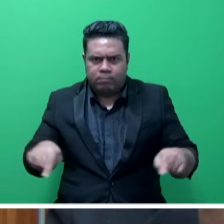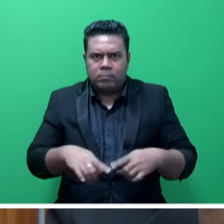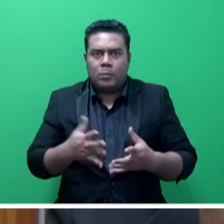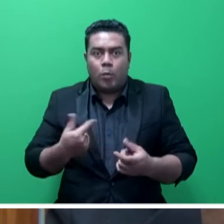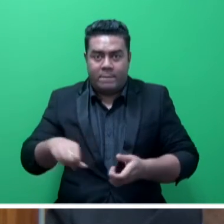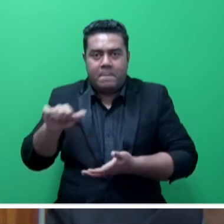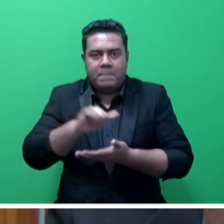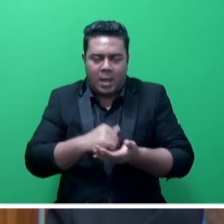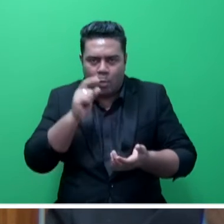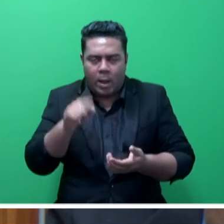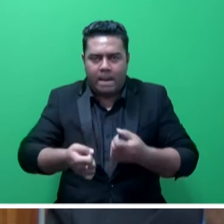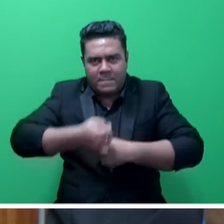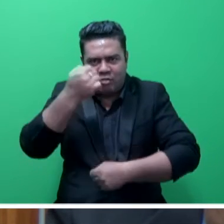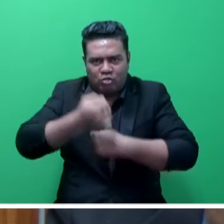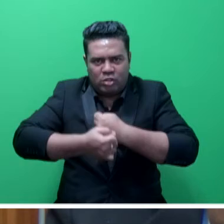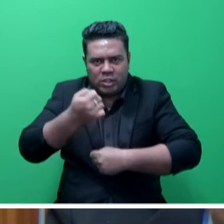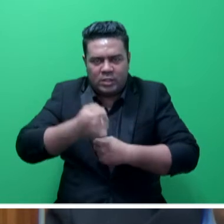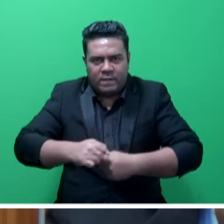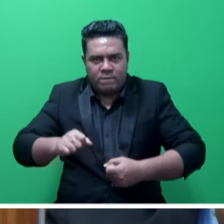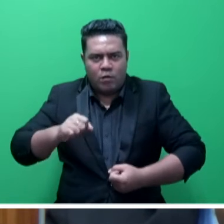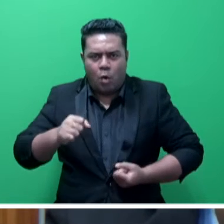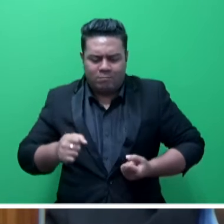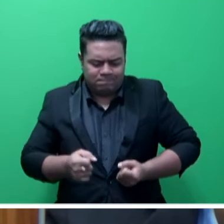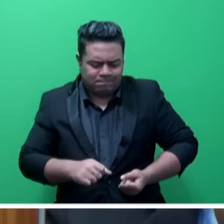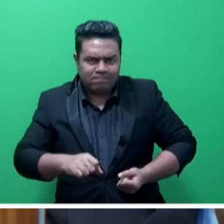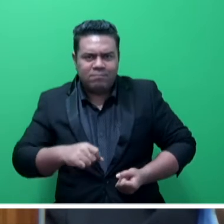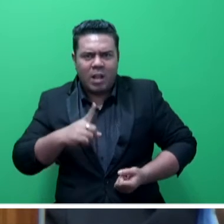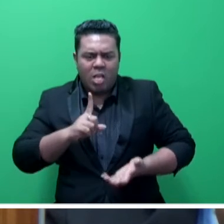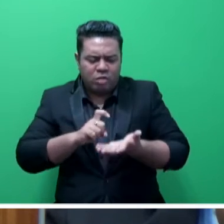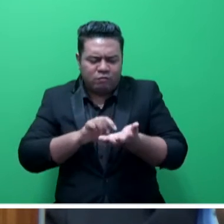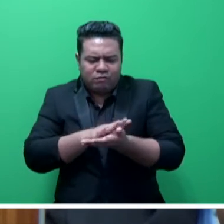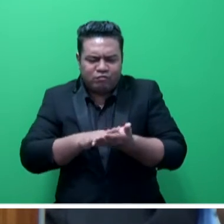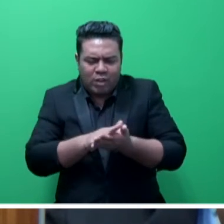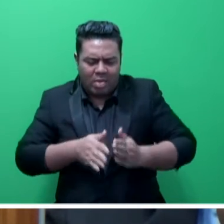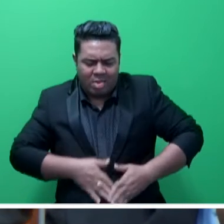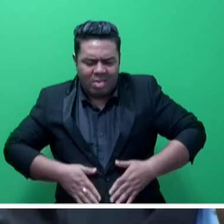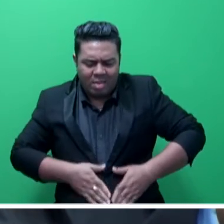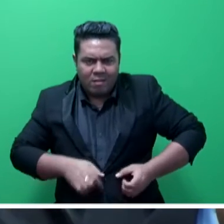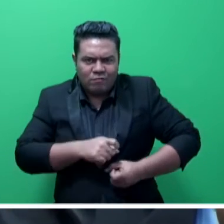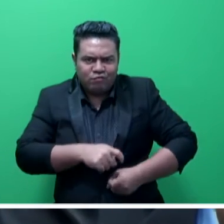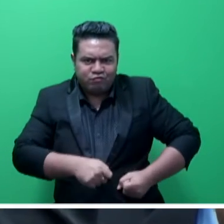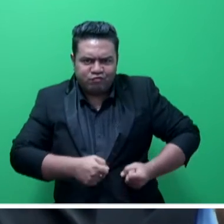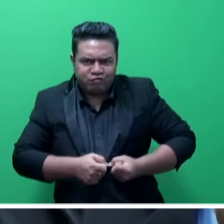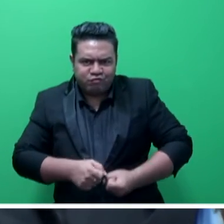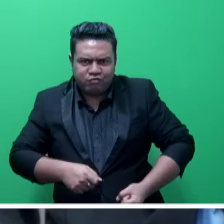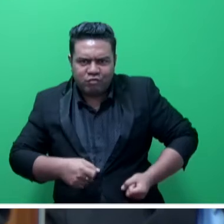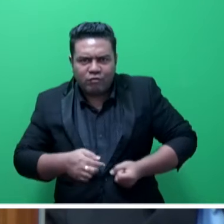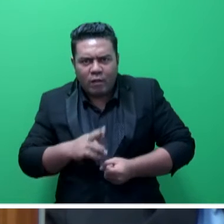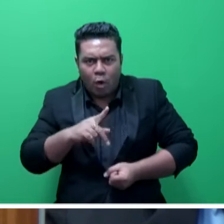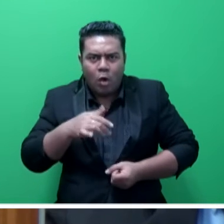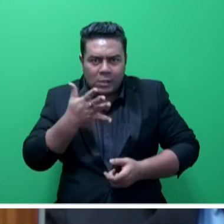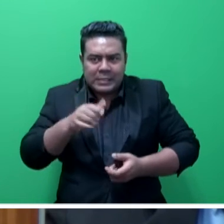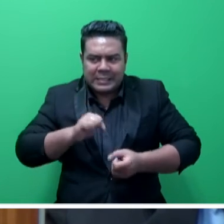purchased ultrasound scans, a HS79A Samsung Medicine quality scan costing